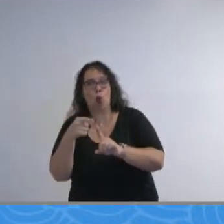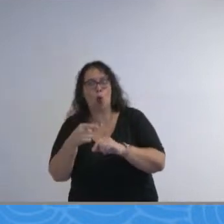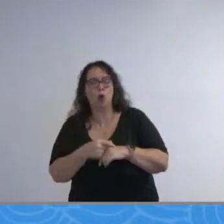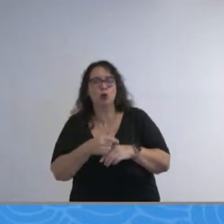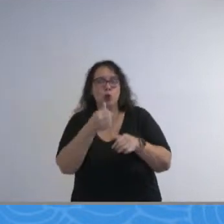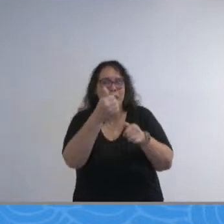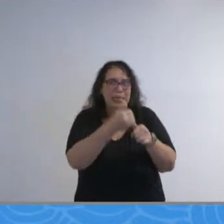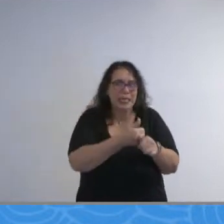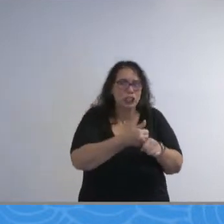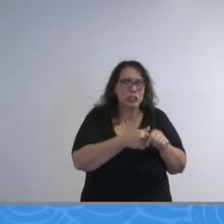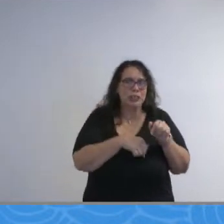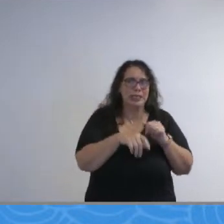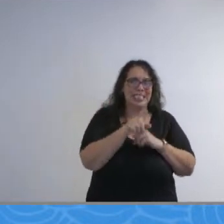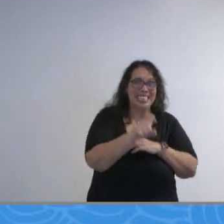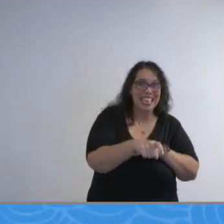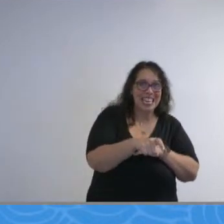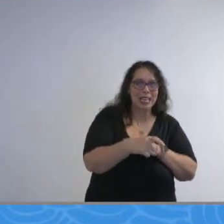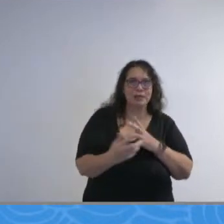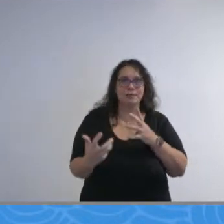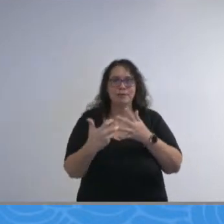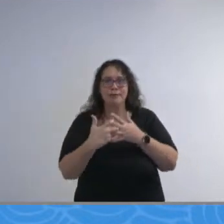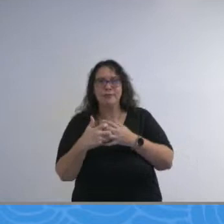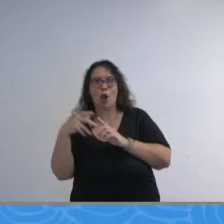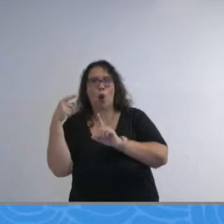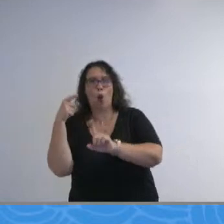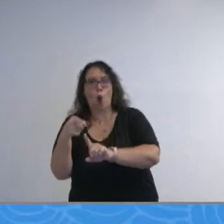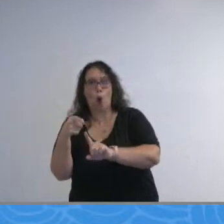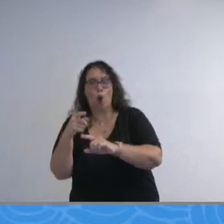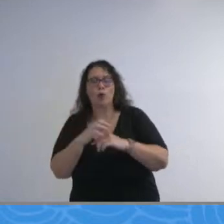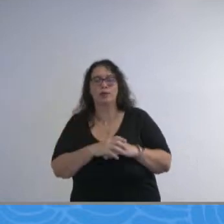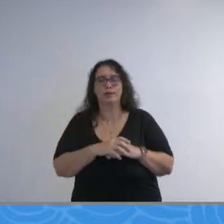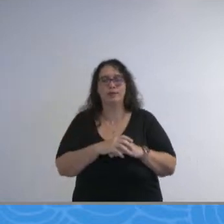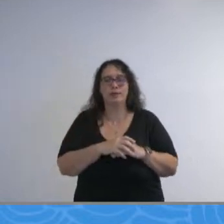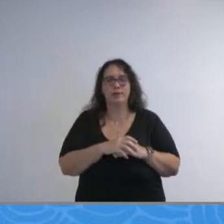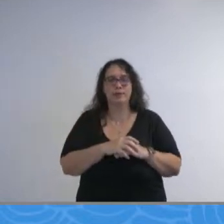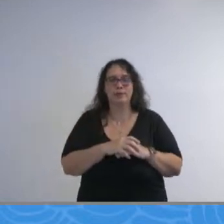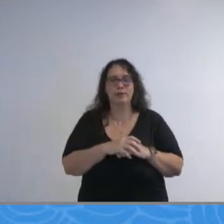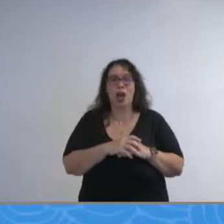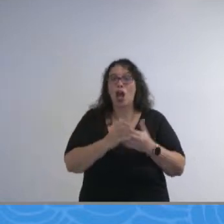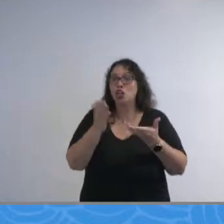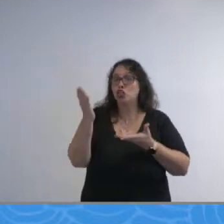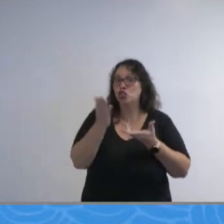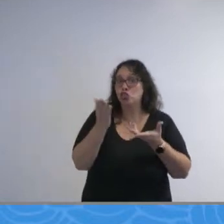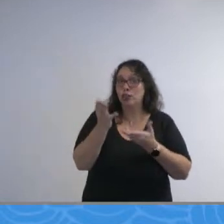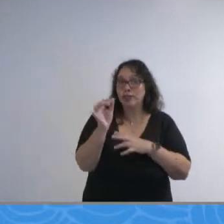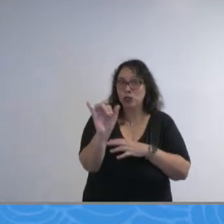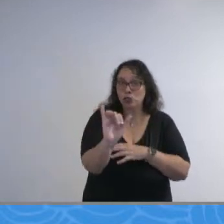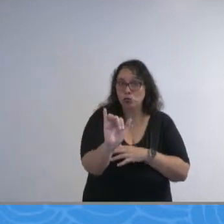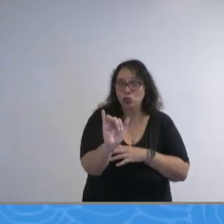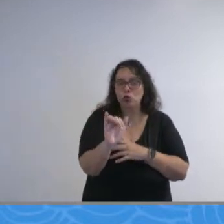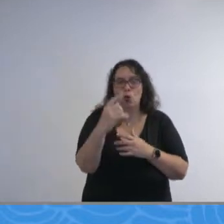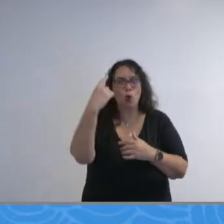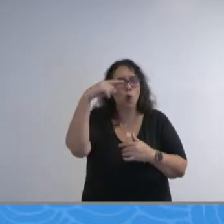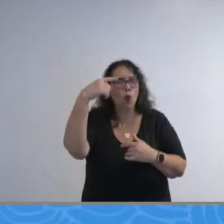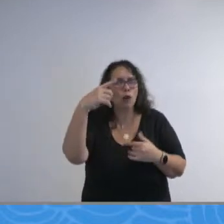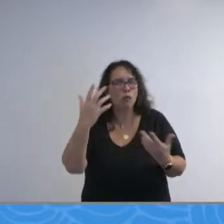goal related to it, and services to help make sure that those goals are accomplished.